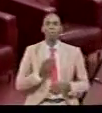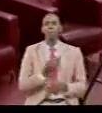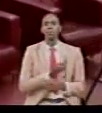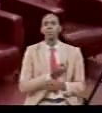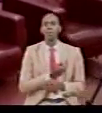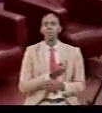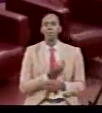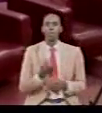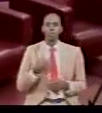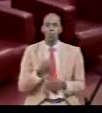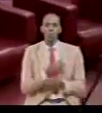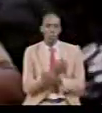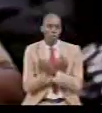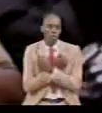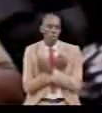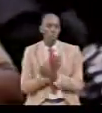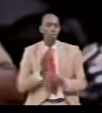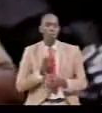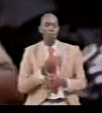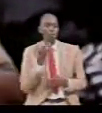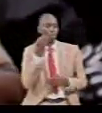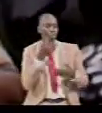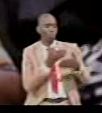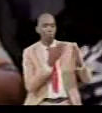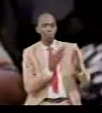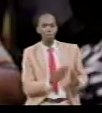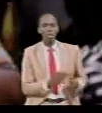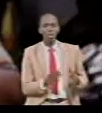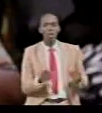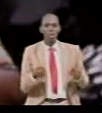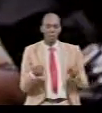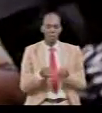And we love our neighbors like ourselves.